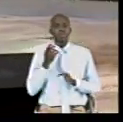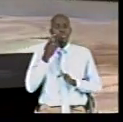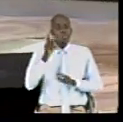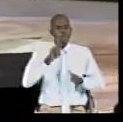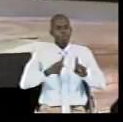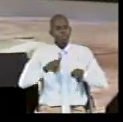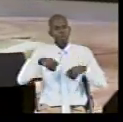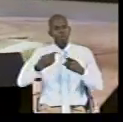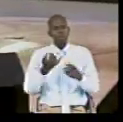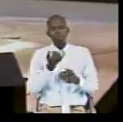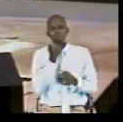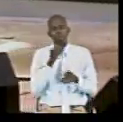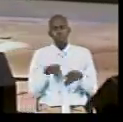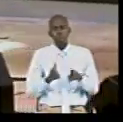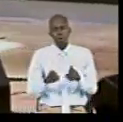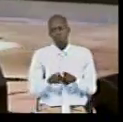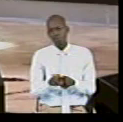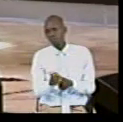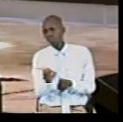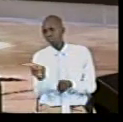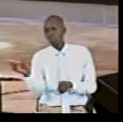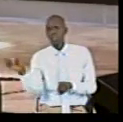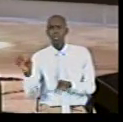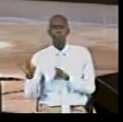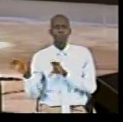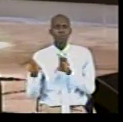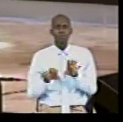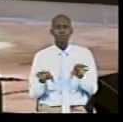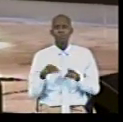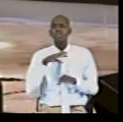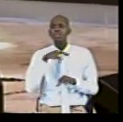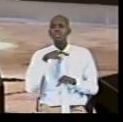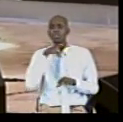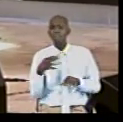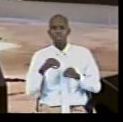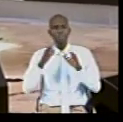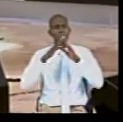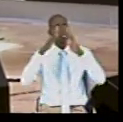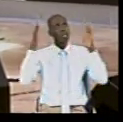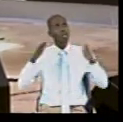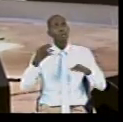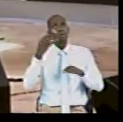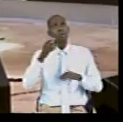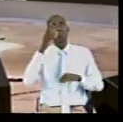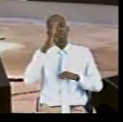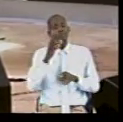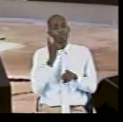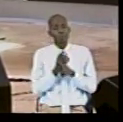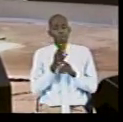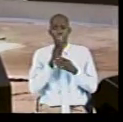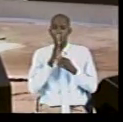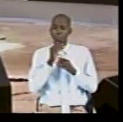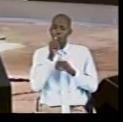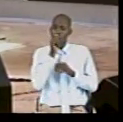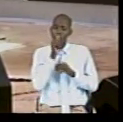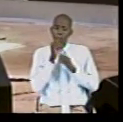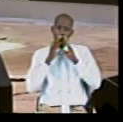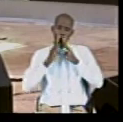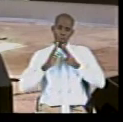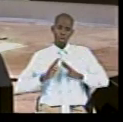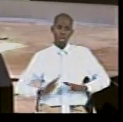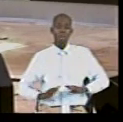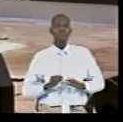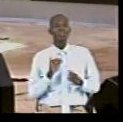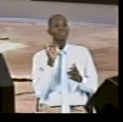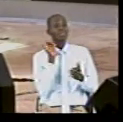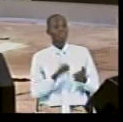and defiling the church of the living God, and they keep quiet, they said, that is the glory